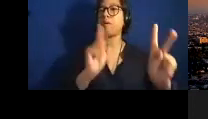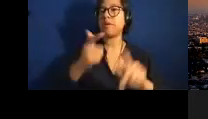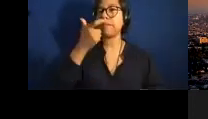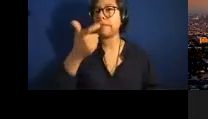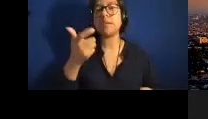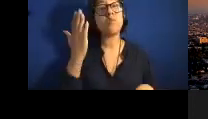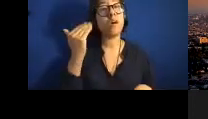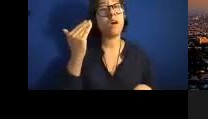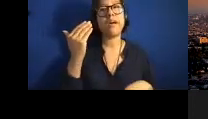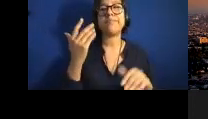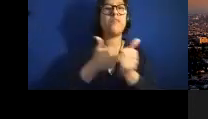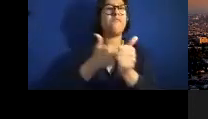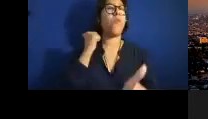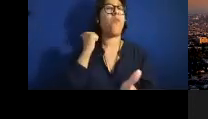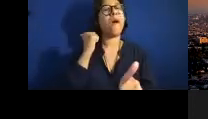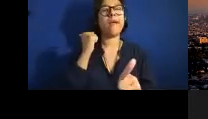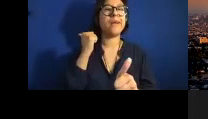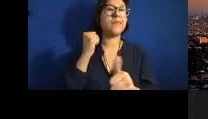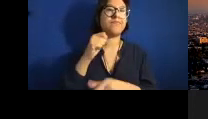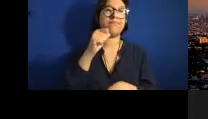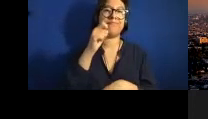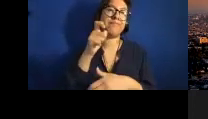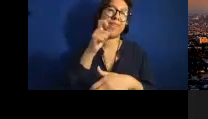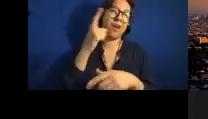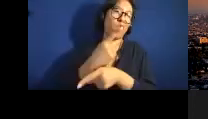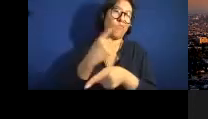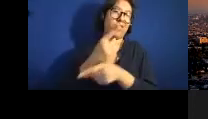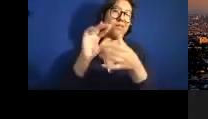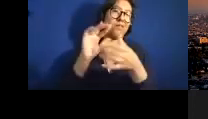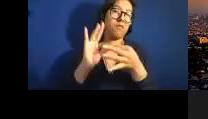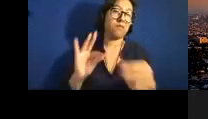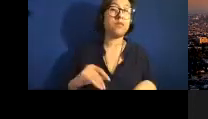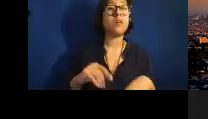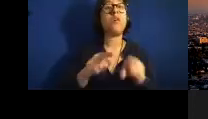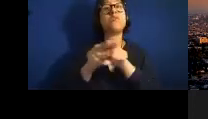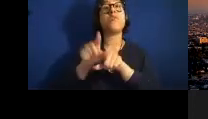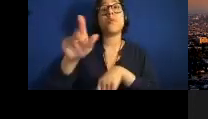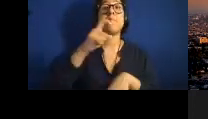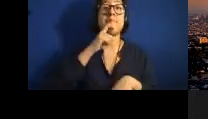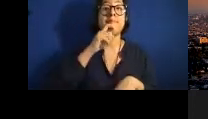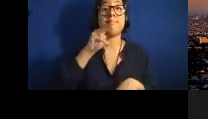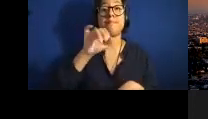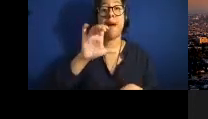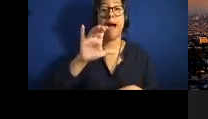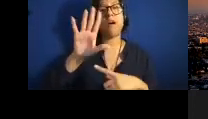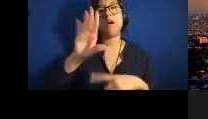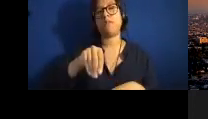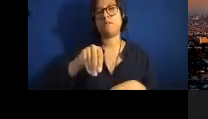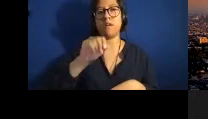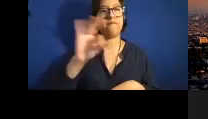avoid any nonsense from folks. Another item is that I've shut off folks' mics. Well, when they come in, they will be on